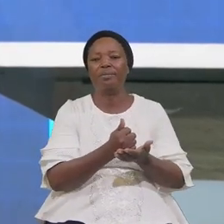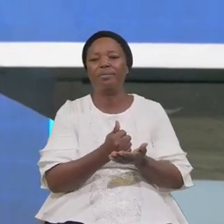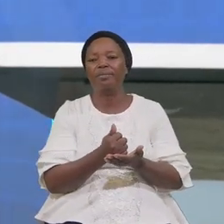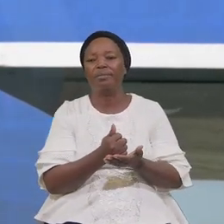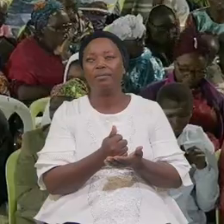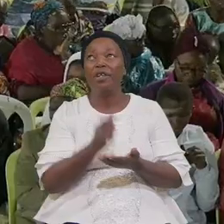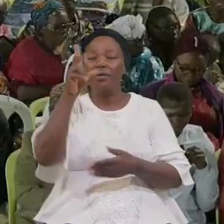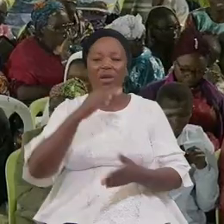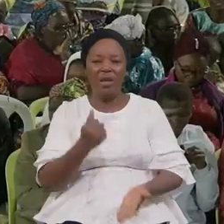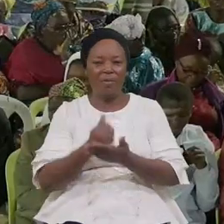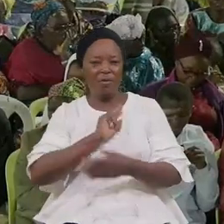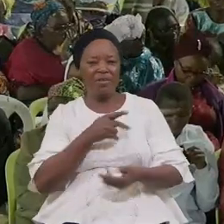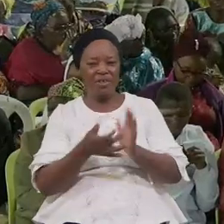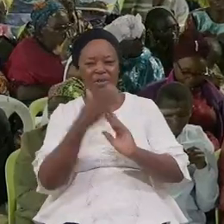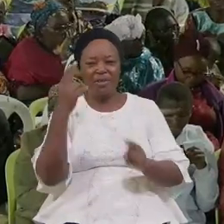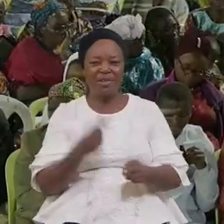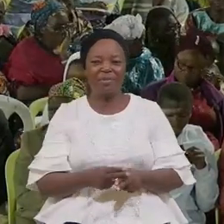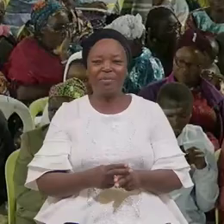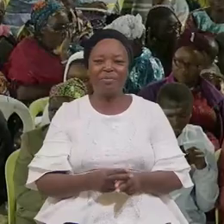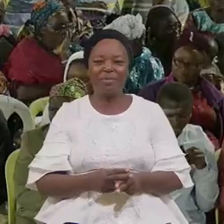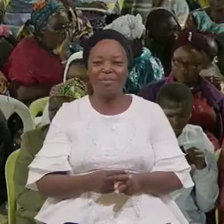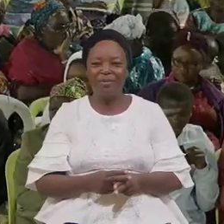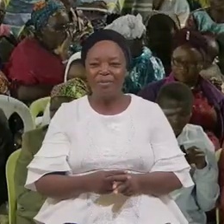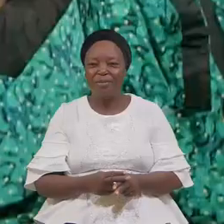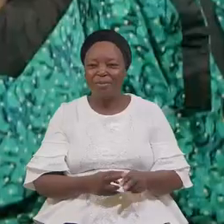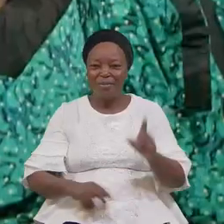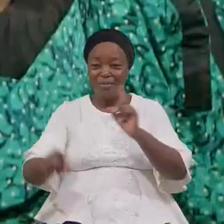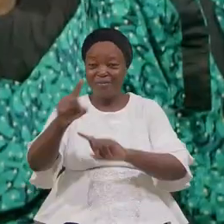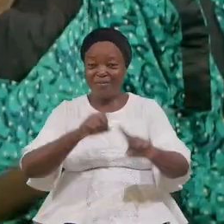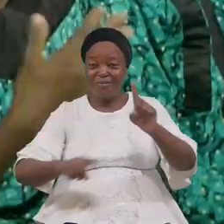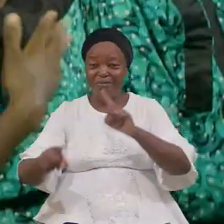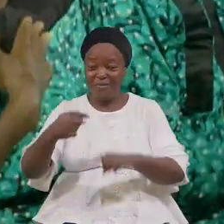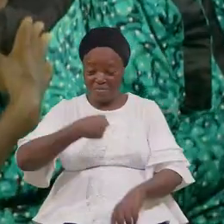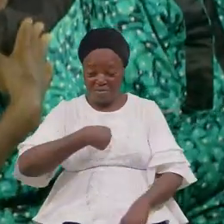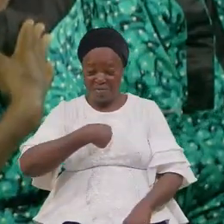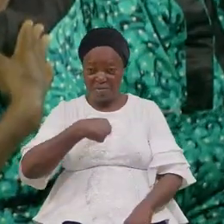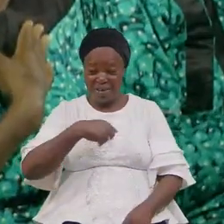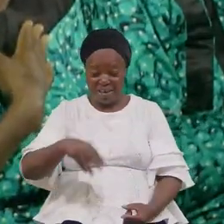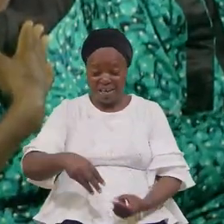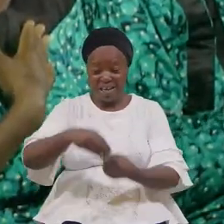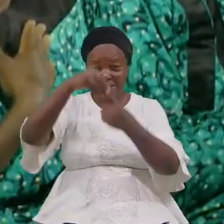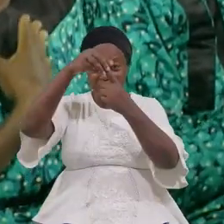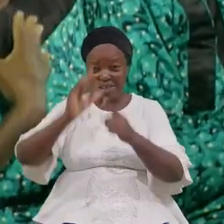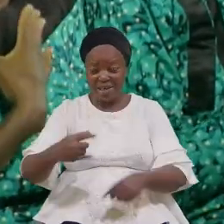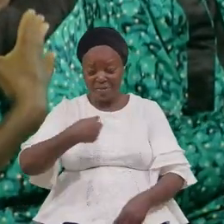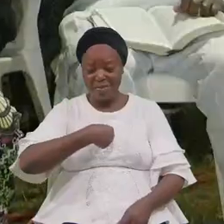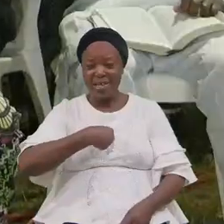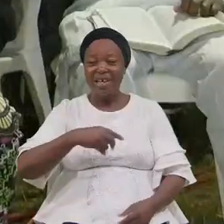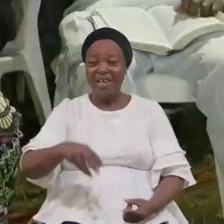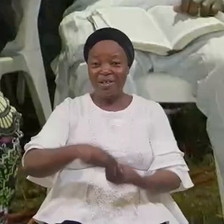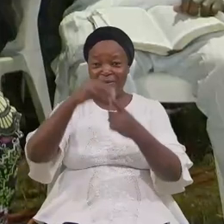will help us. Me in particular. Me in